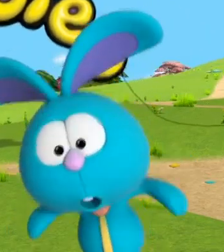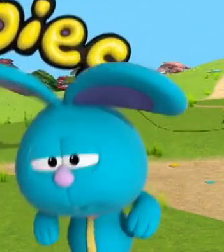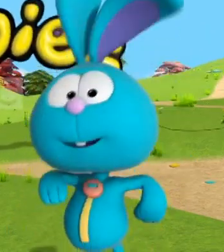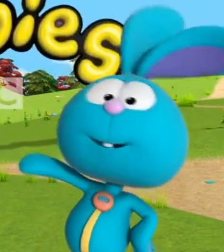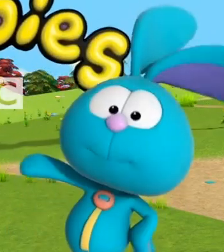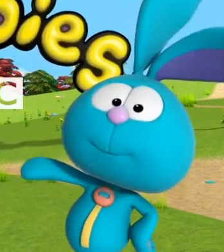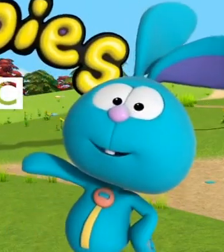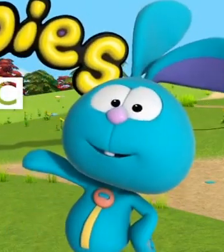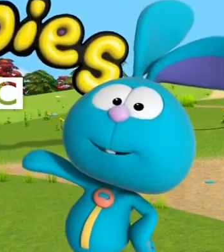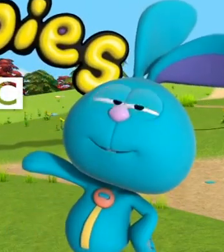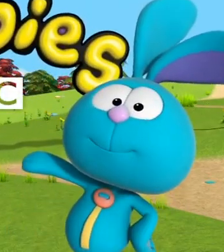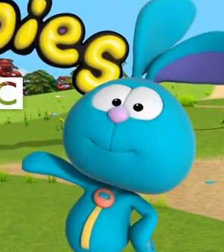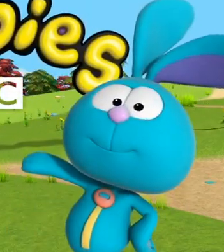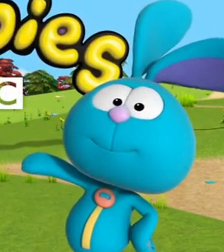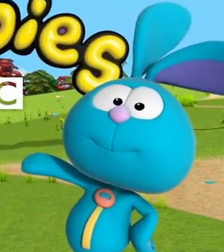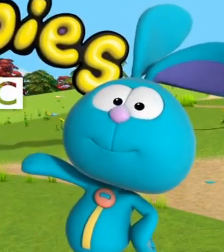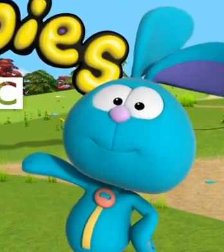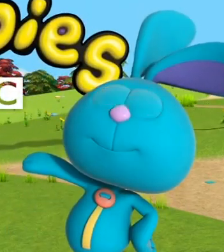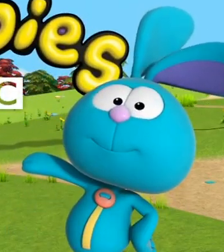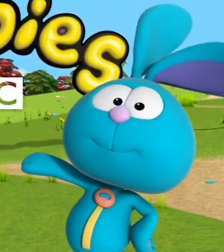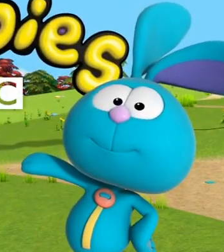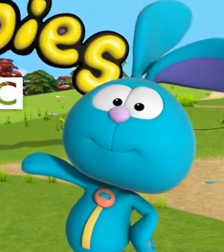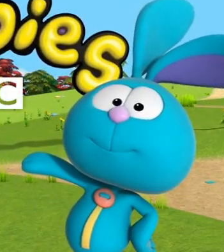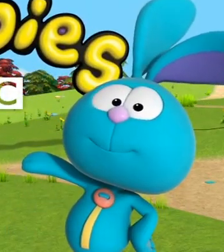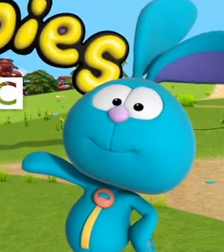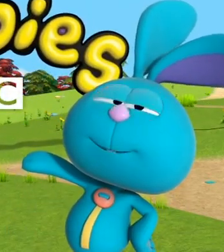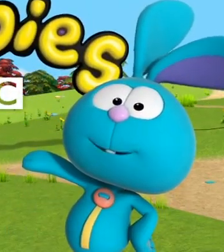us on CBeebies.